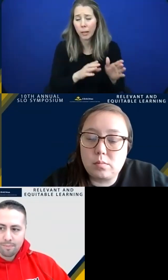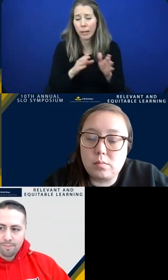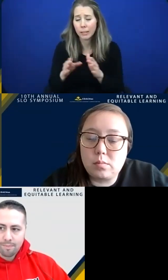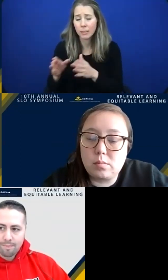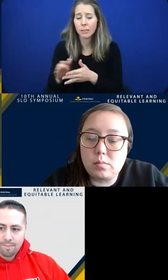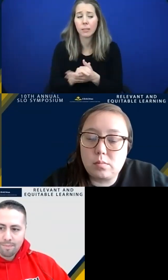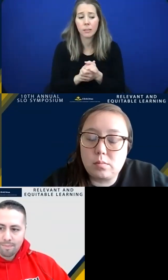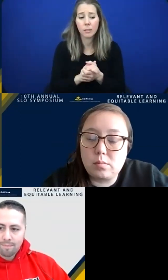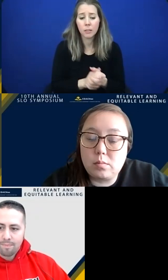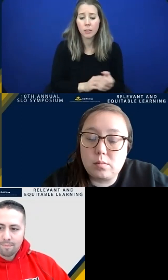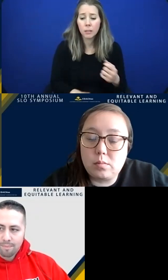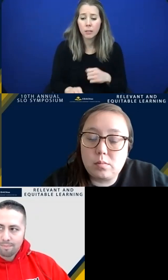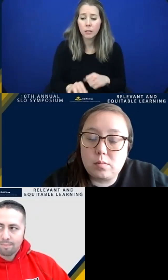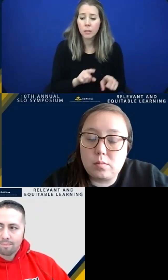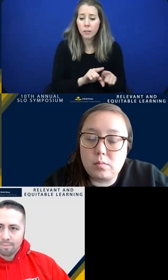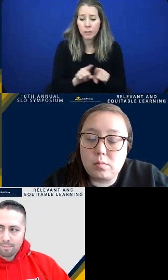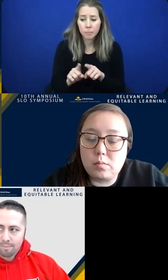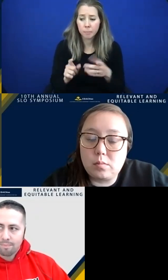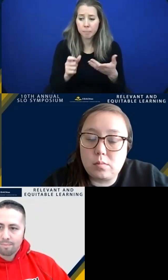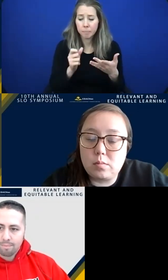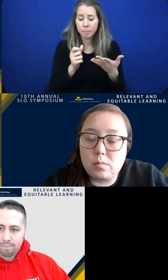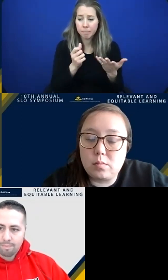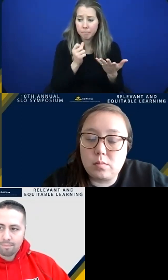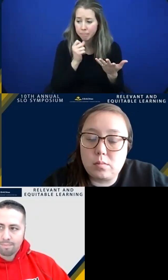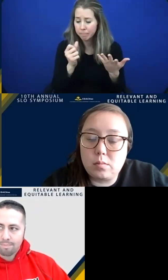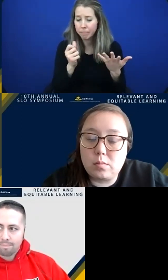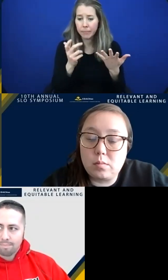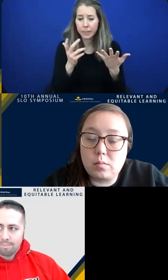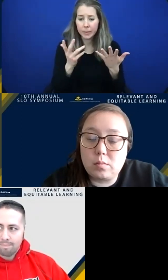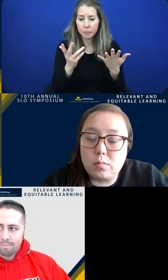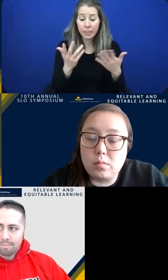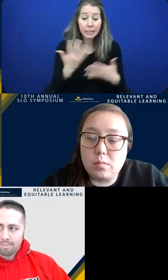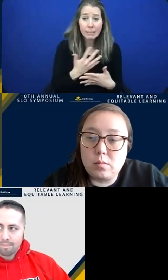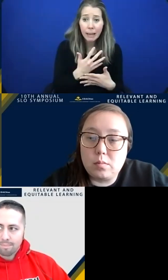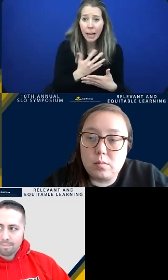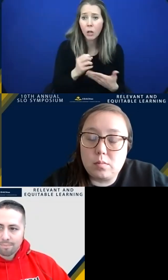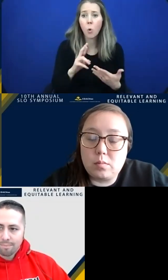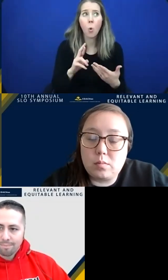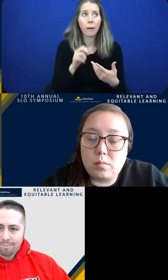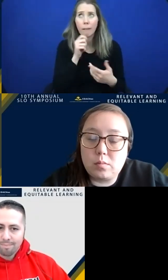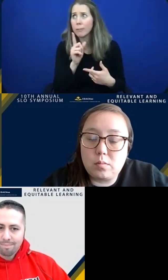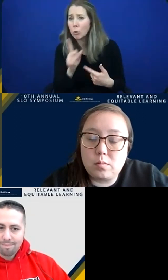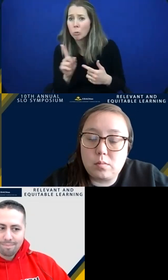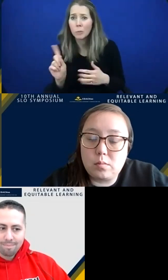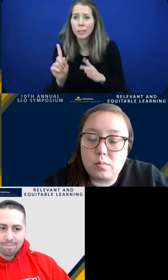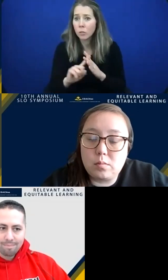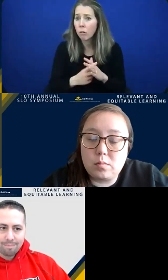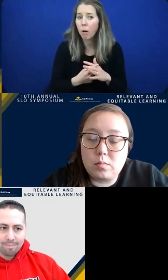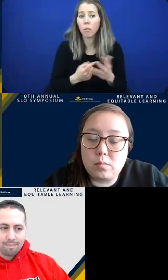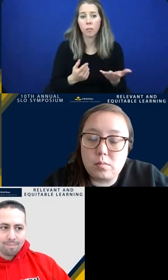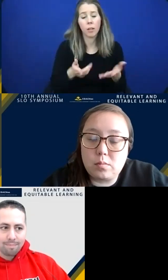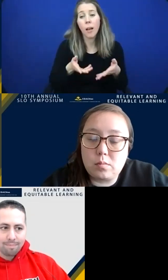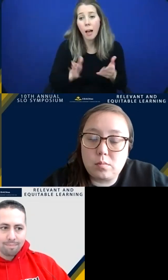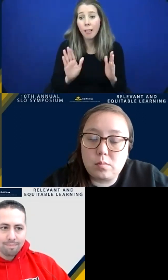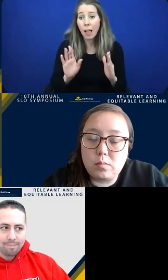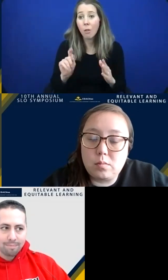not be a deer in the headlights, or be scared of, or not sure where to start, allow the